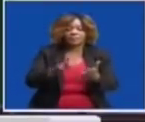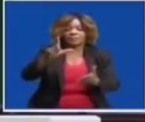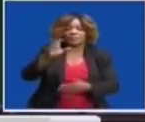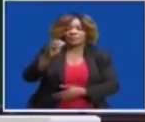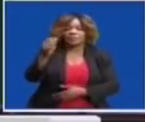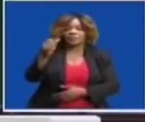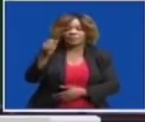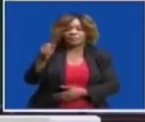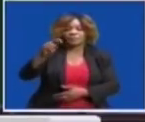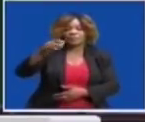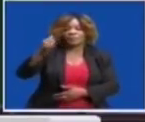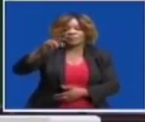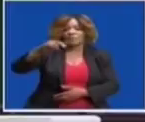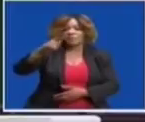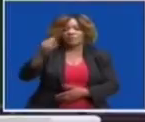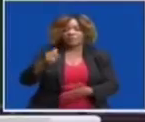Lusaka Partnership.